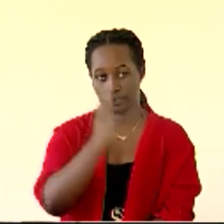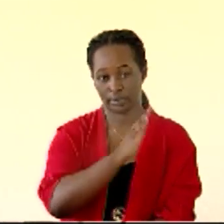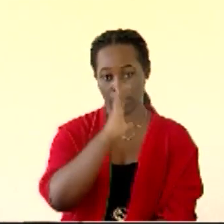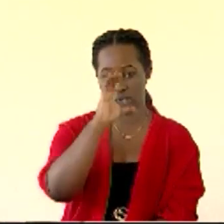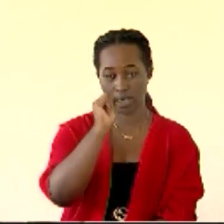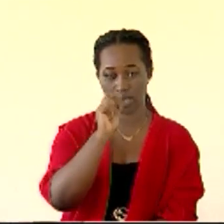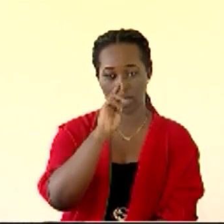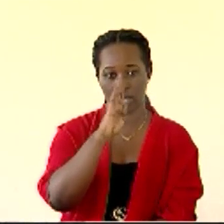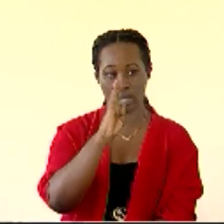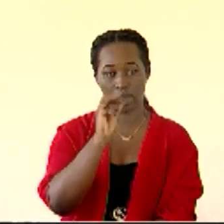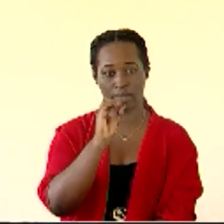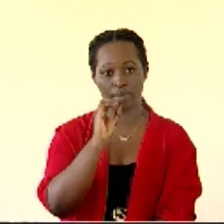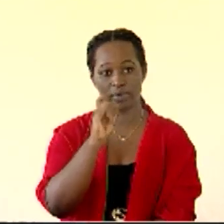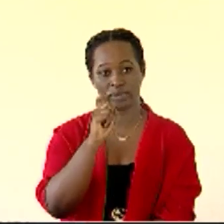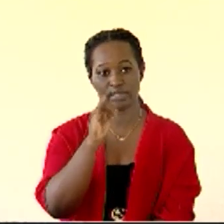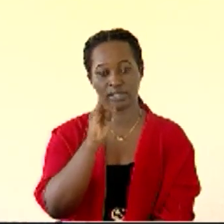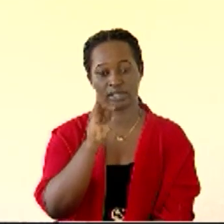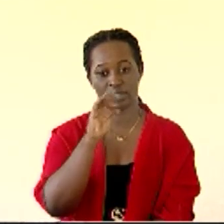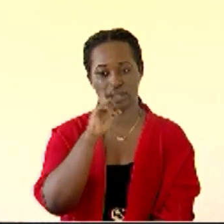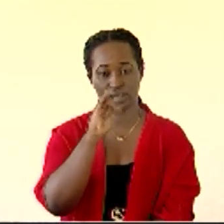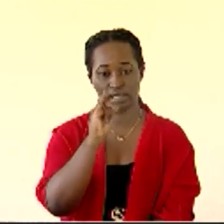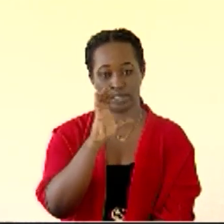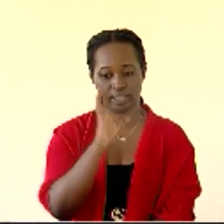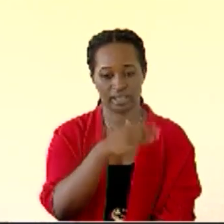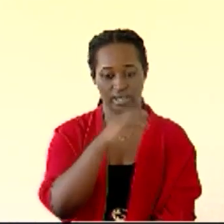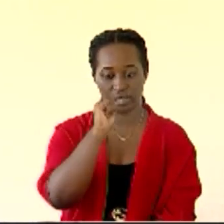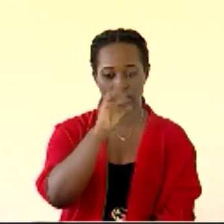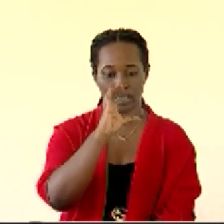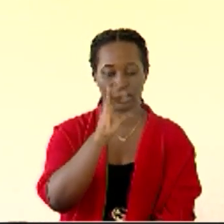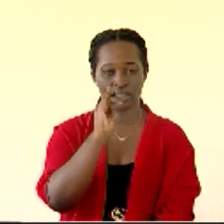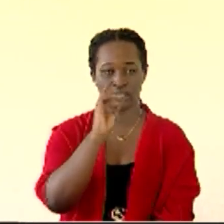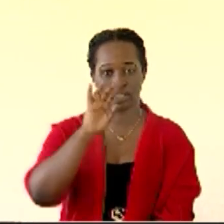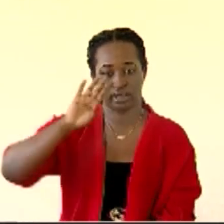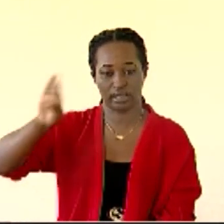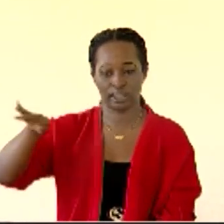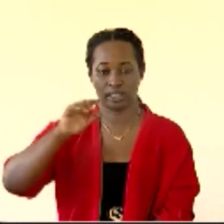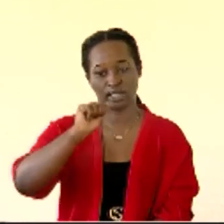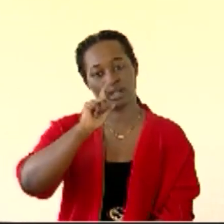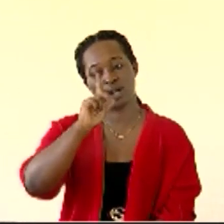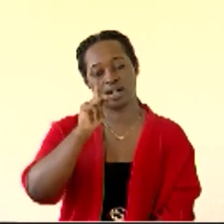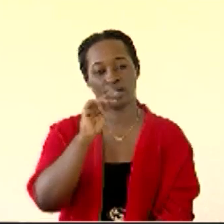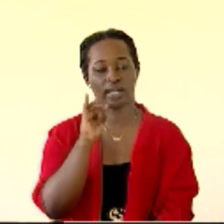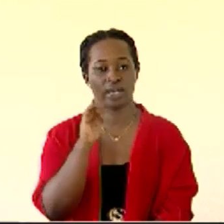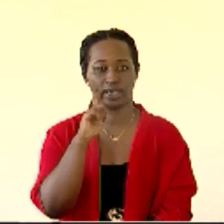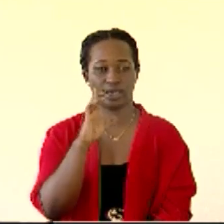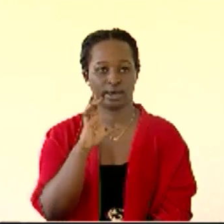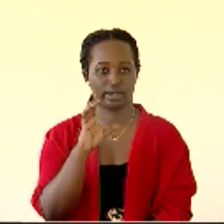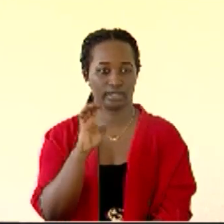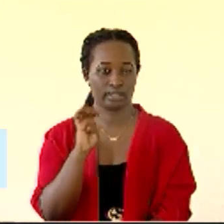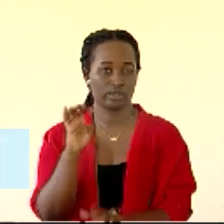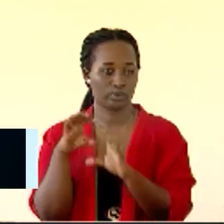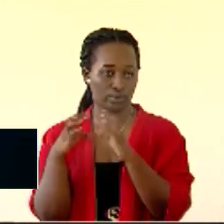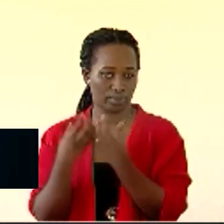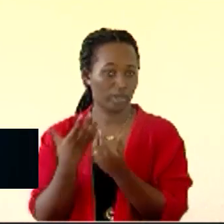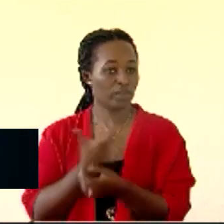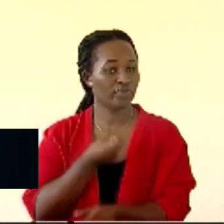acid, and you have this alkyl group obtained from the alcohol. So this one will be, how many are they? 1, 2, 3, 4,